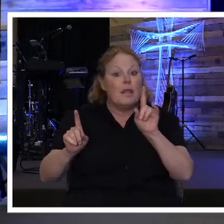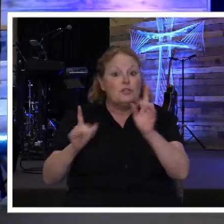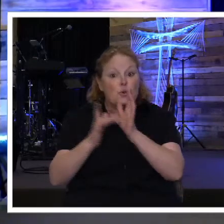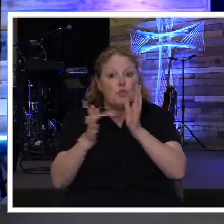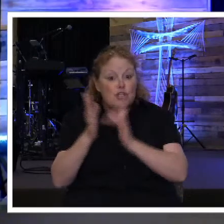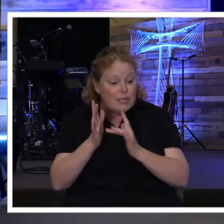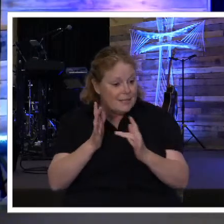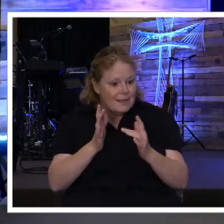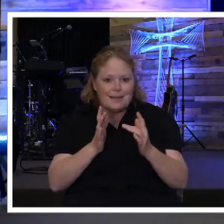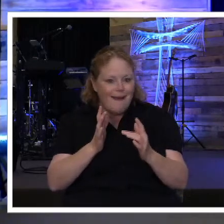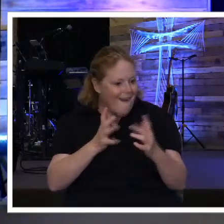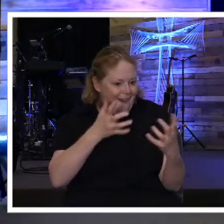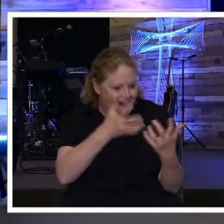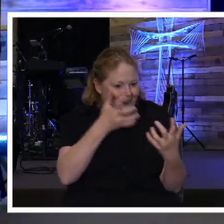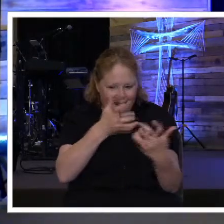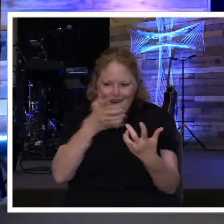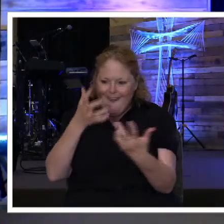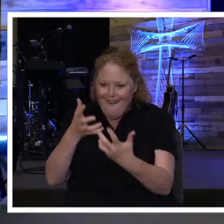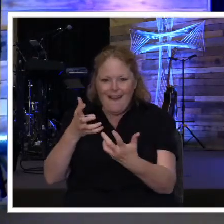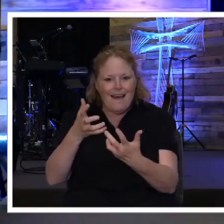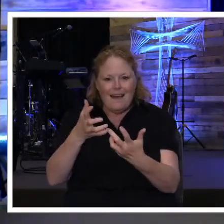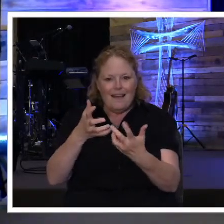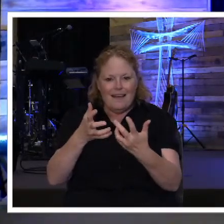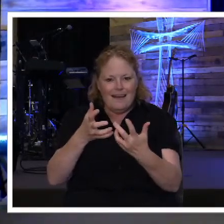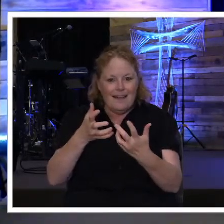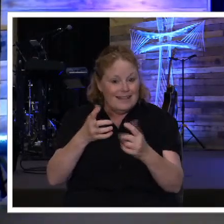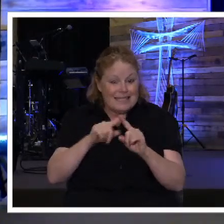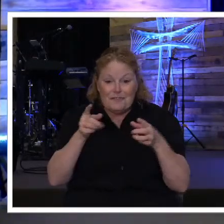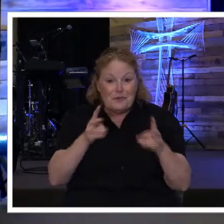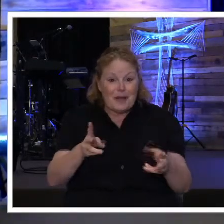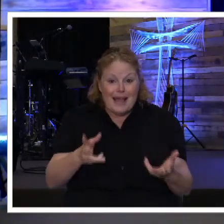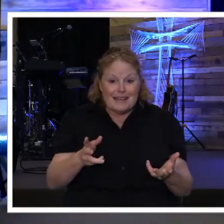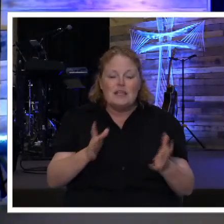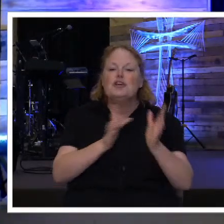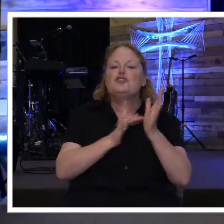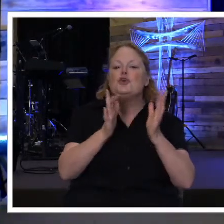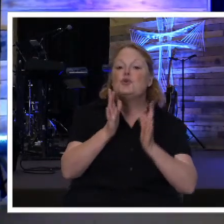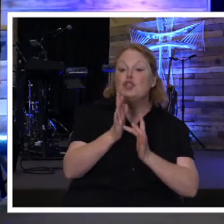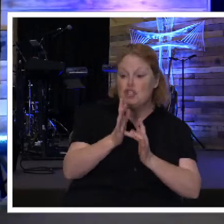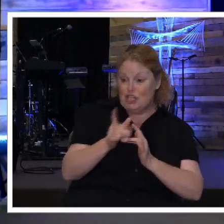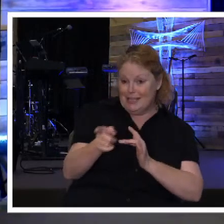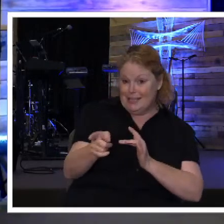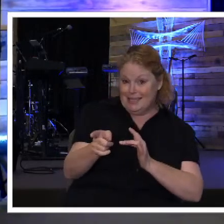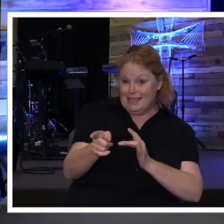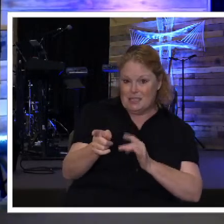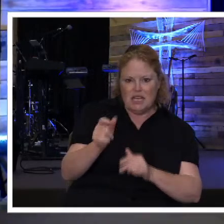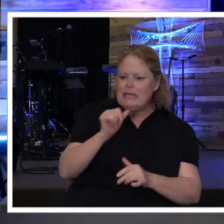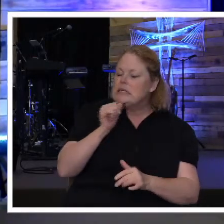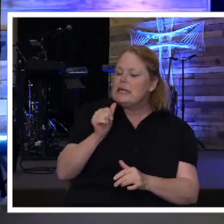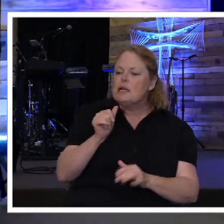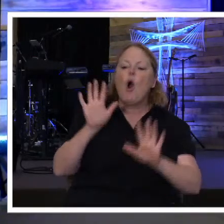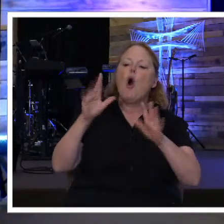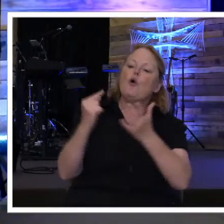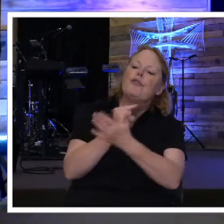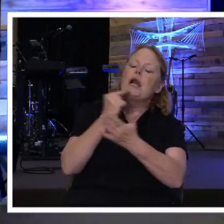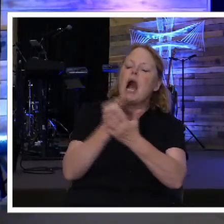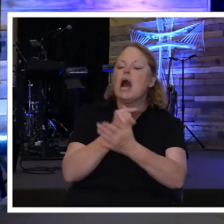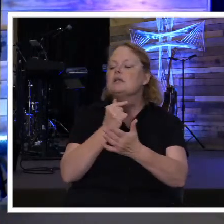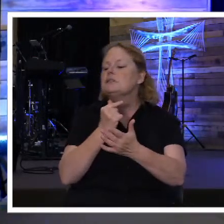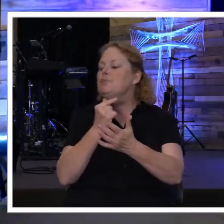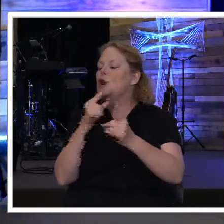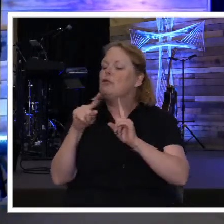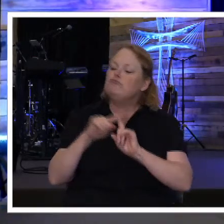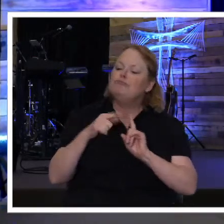very individual way. And the reason that Jesus did not explain the plan of salvation to this rich